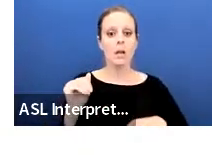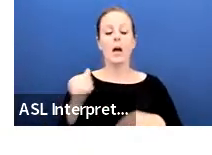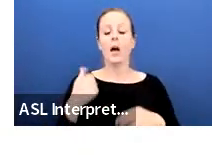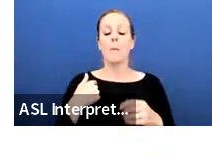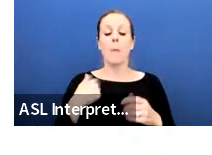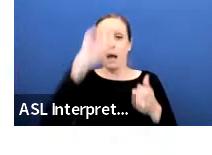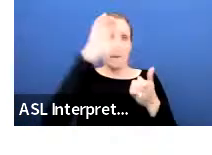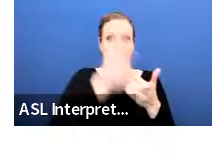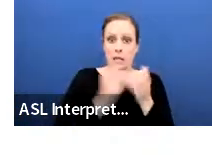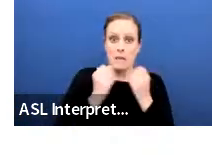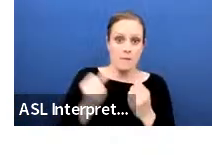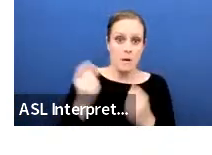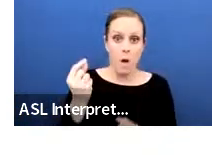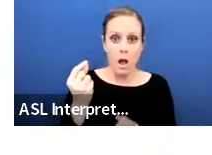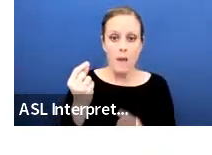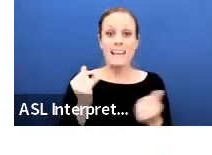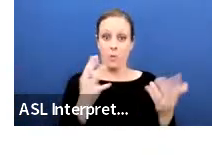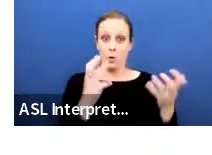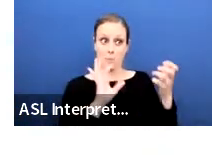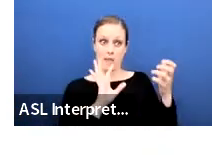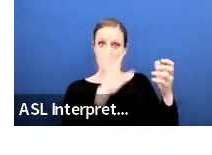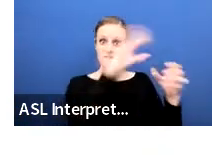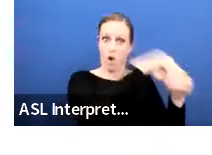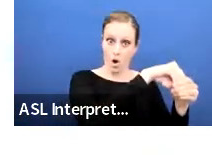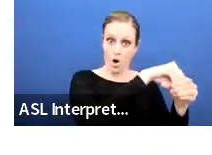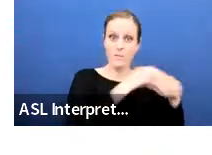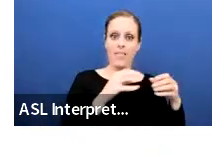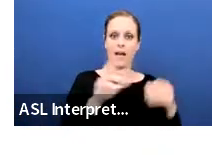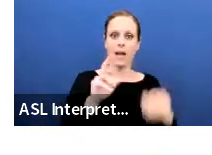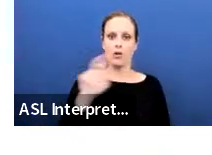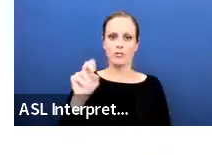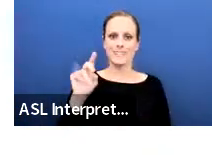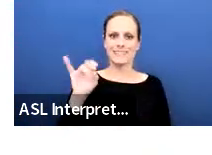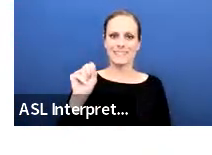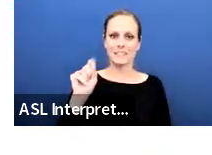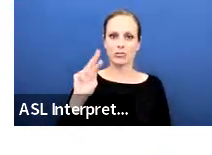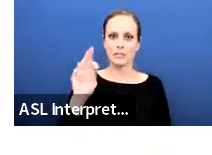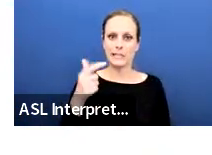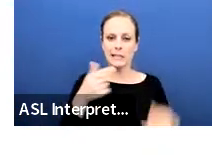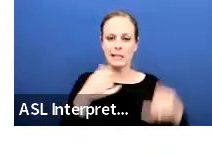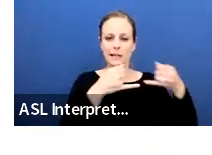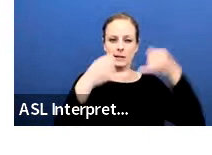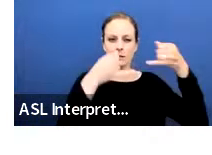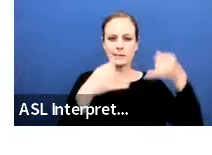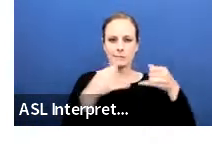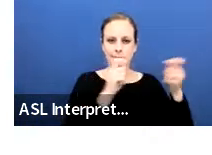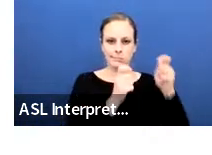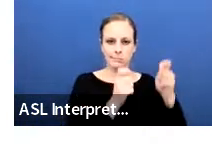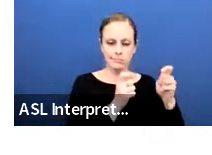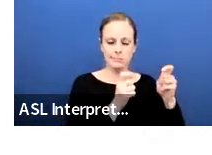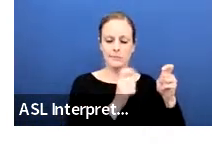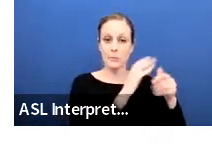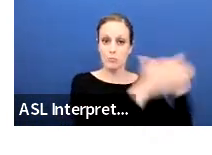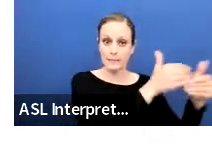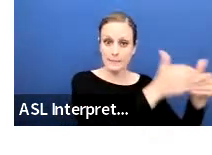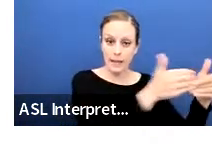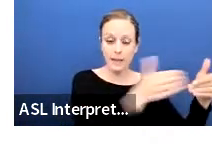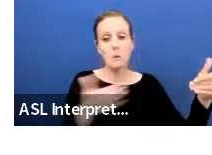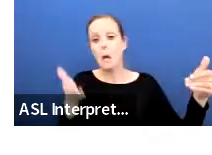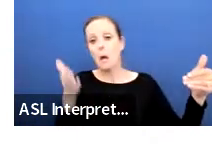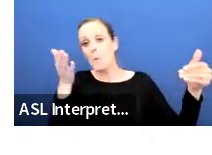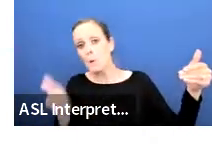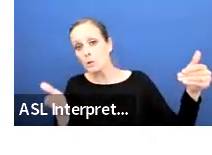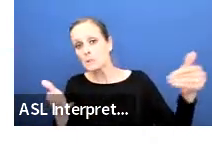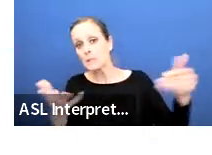as a person that may or may not be a member of the disability community, it is